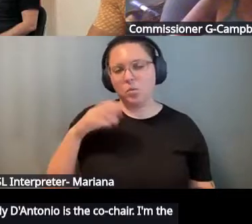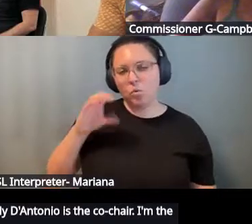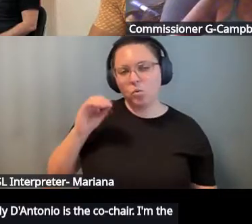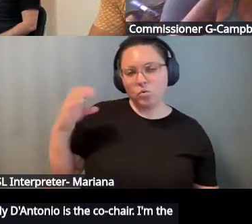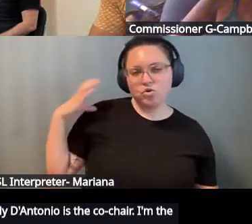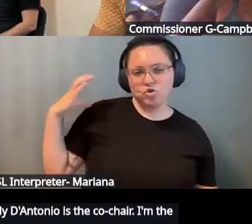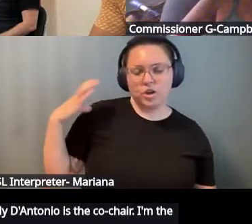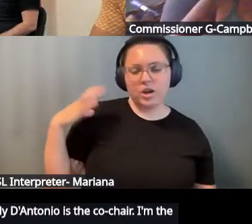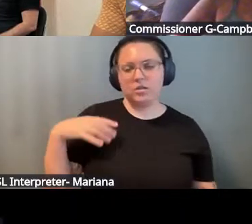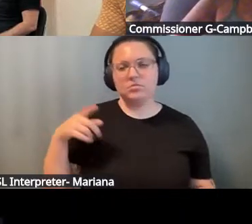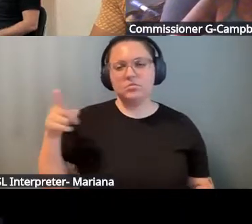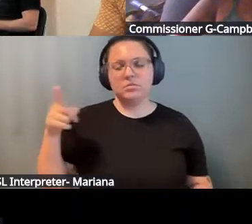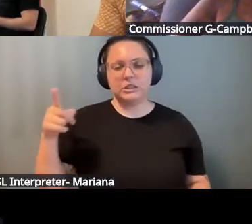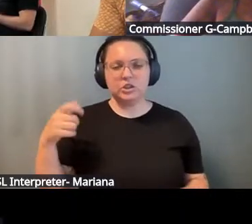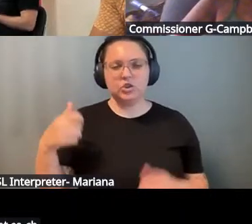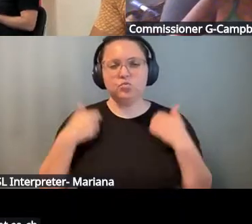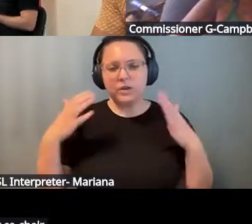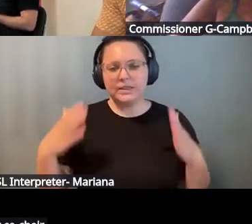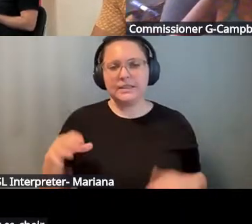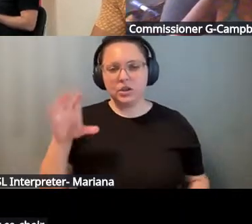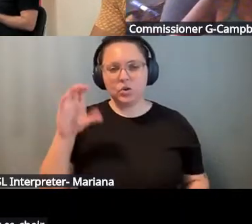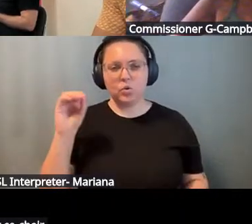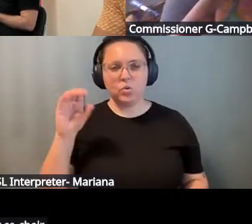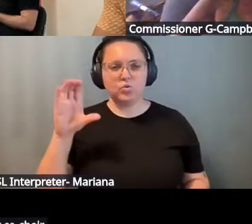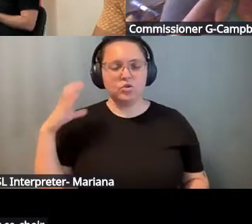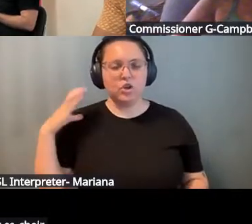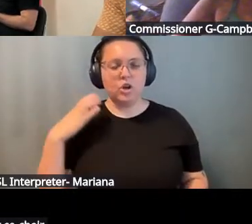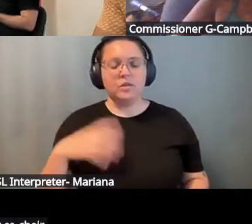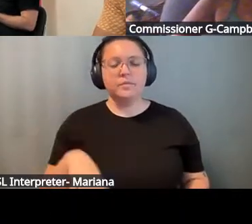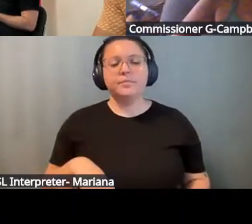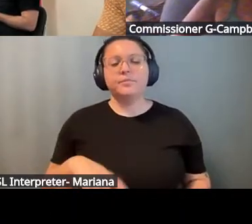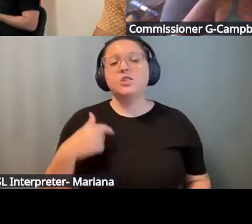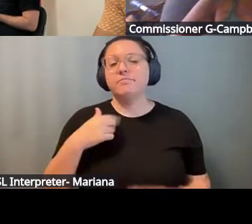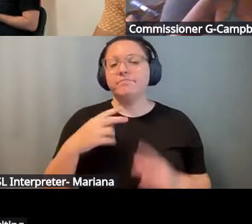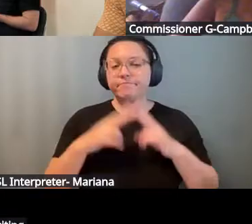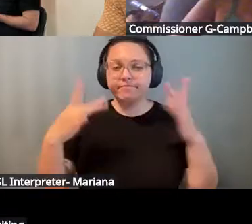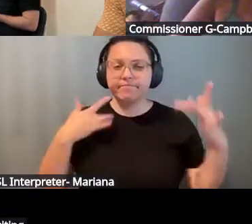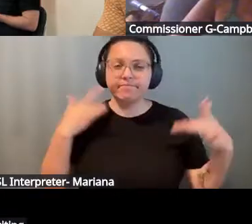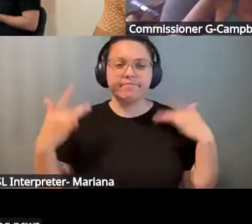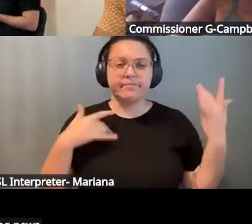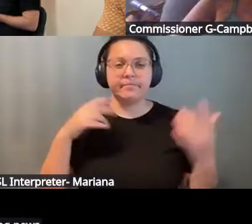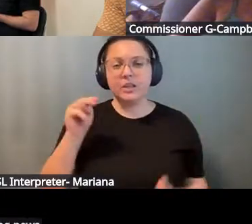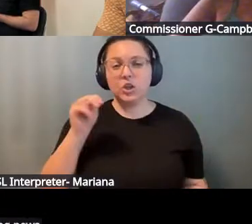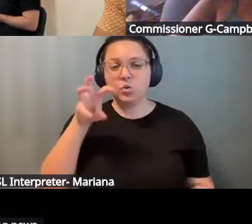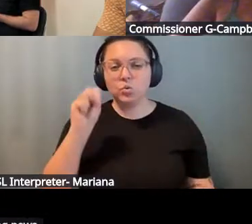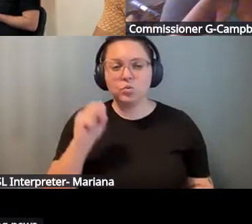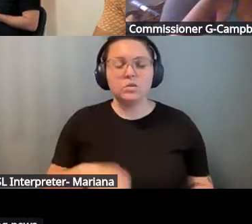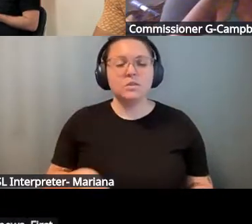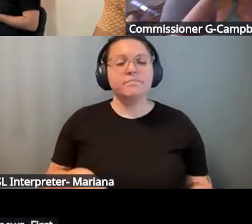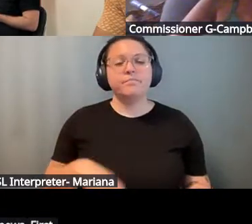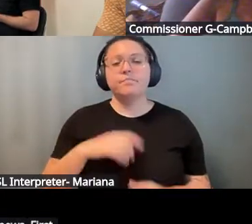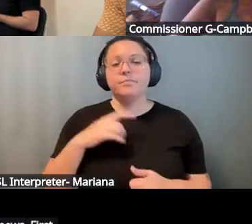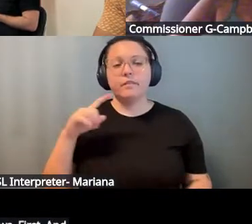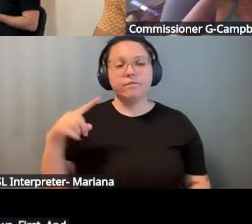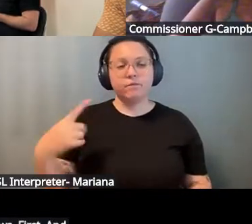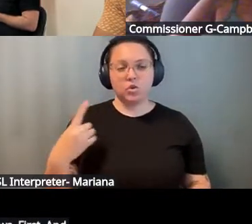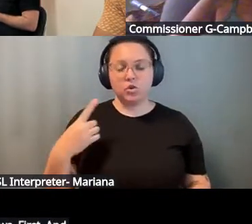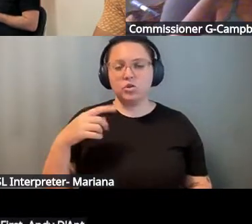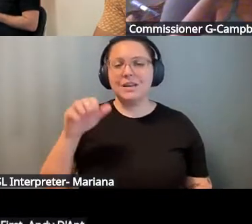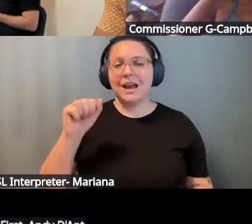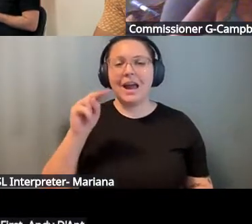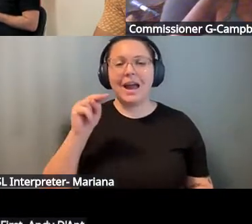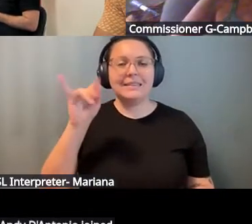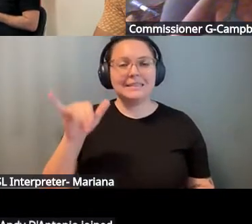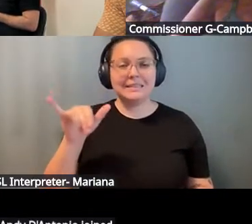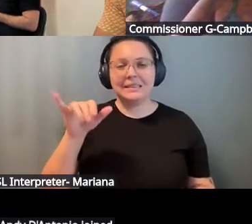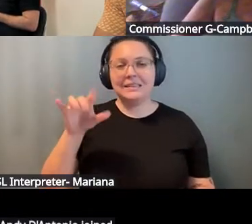He's the resident co-chair. So very exciting news. First, Andy D'Antonio joined us